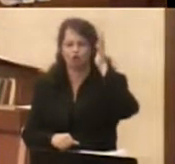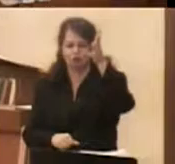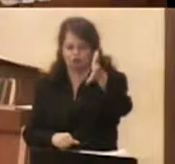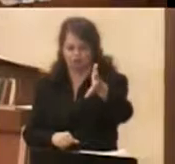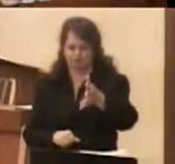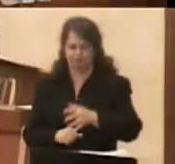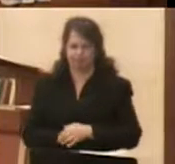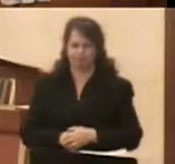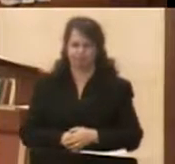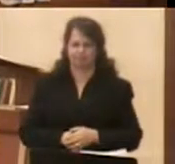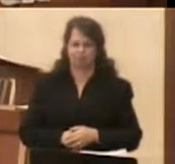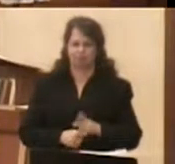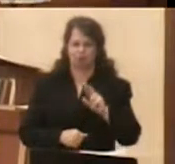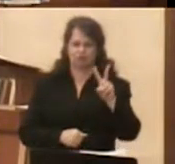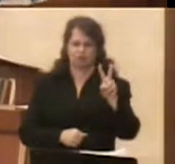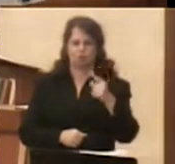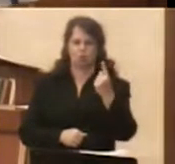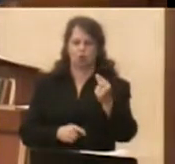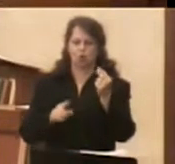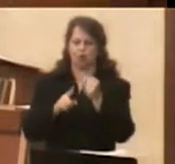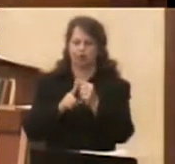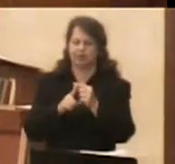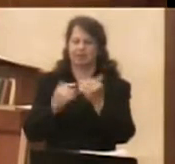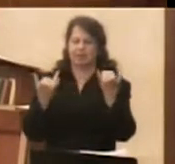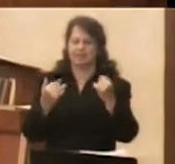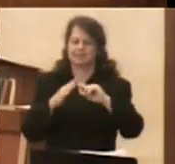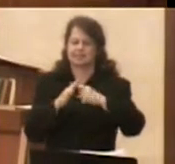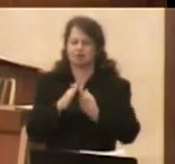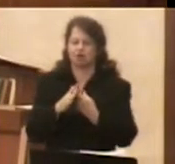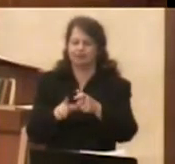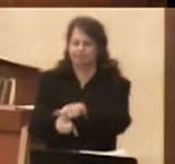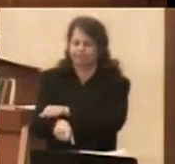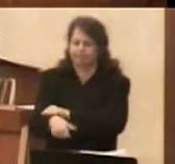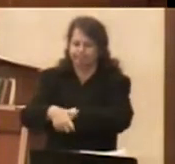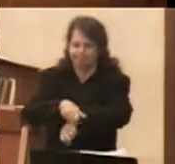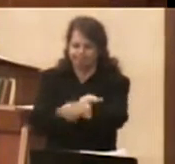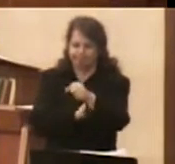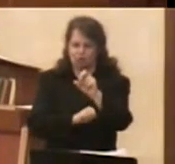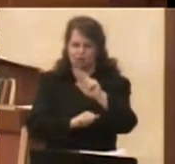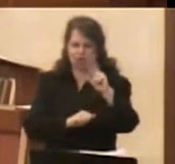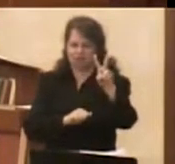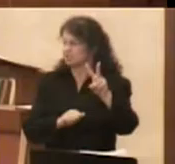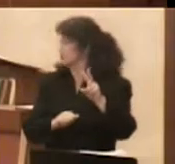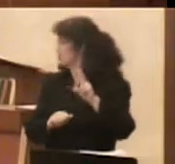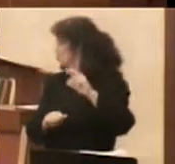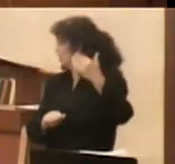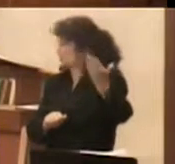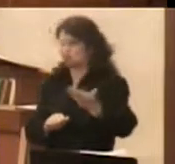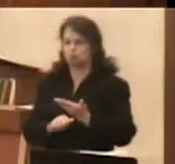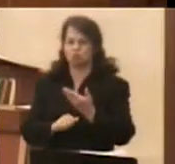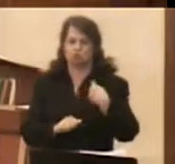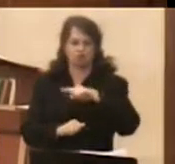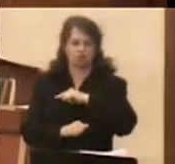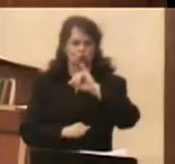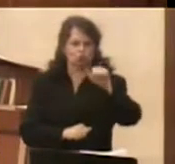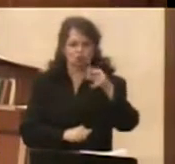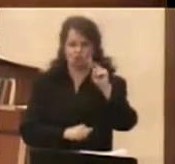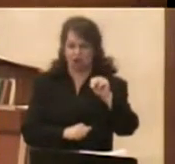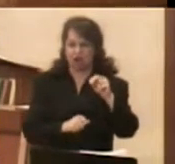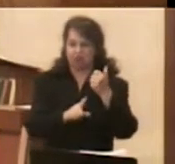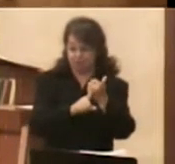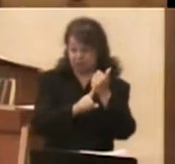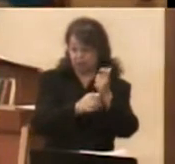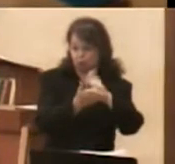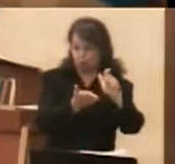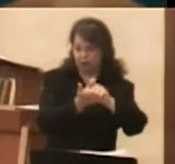for us all. So let's get into it. Revelation begins by introducing us to John, the writer. Now,